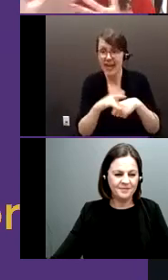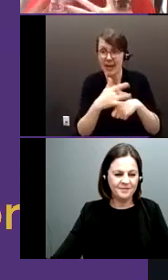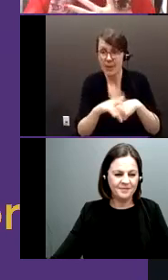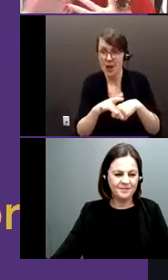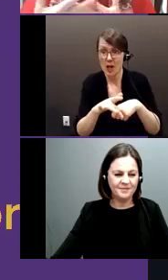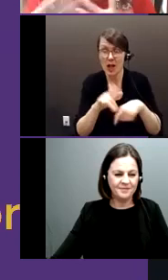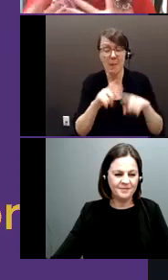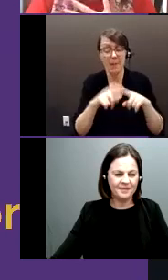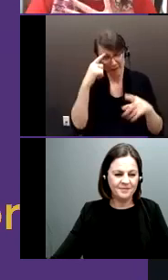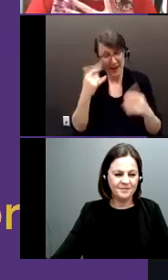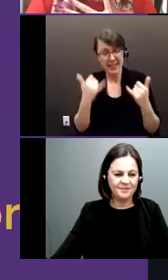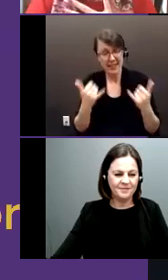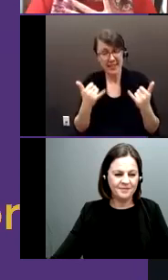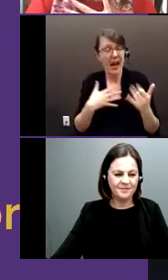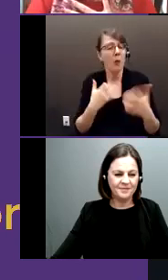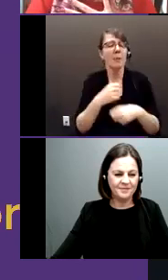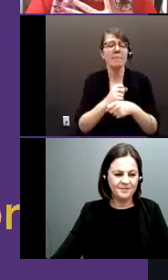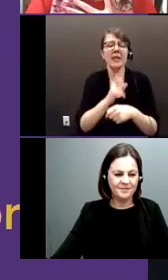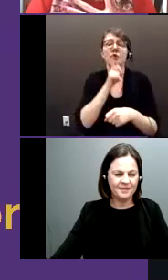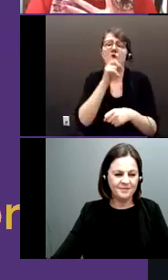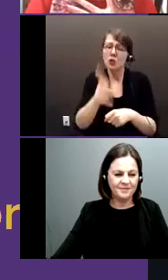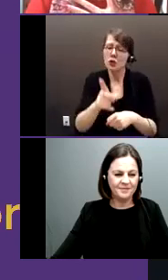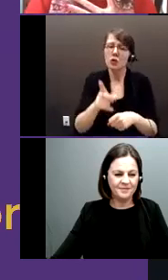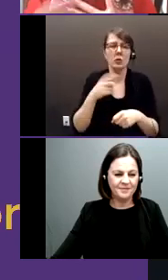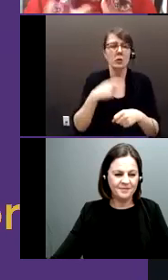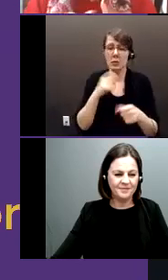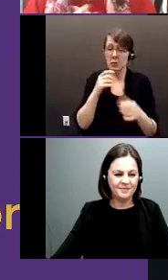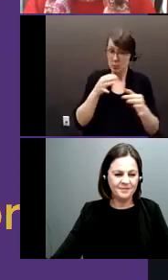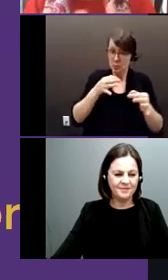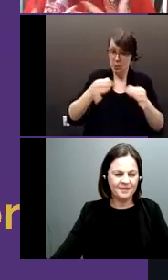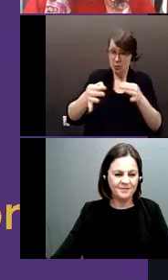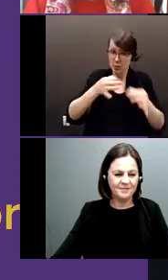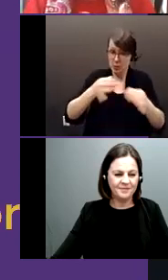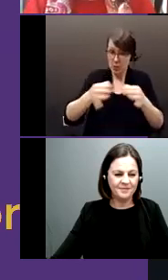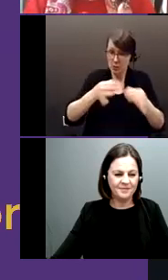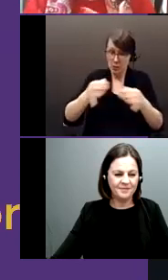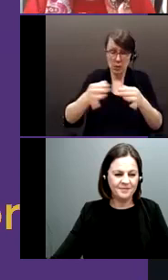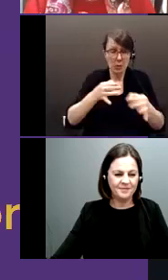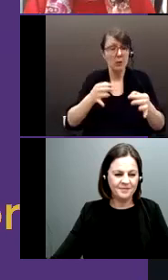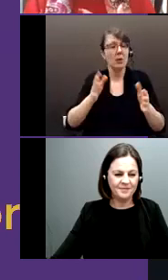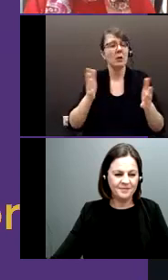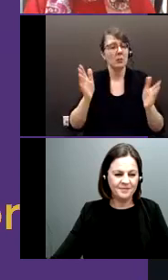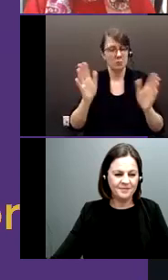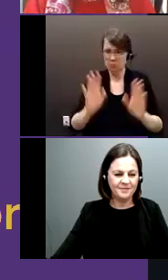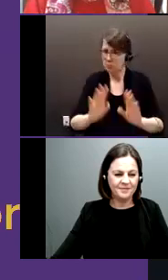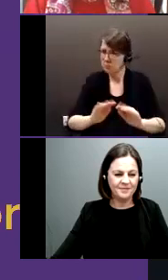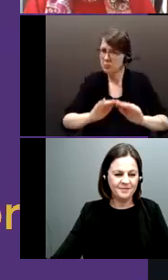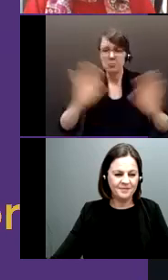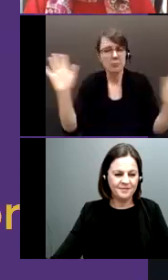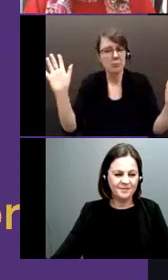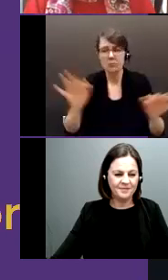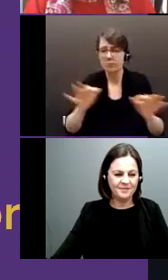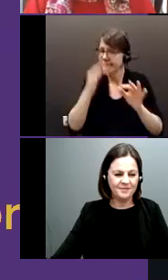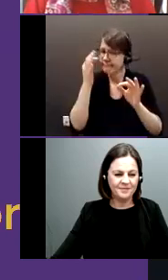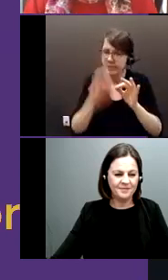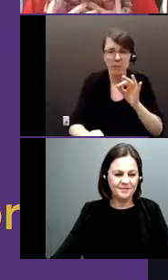to have this conversation with all of you, I want what I'm talking about to be accessible and